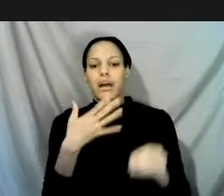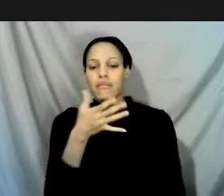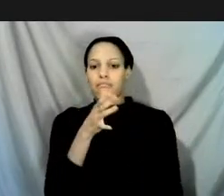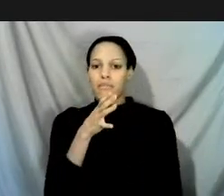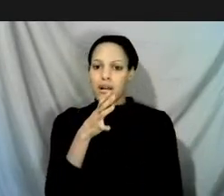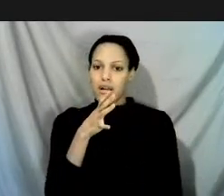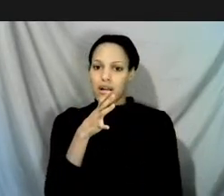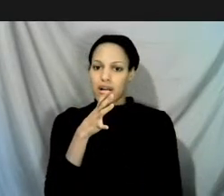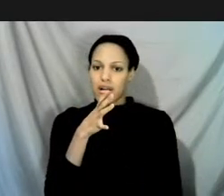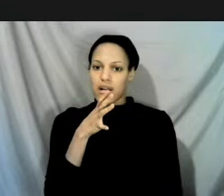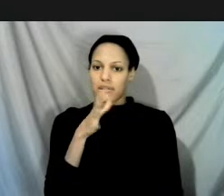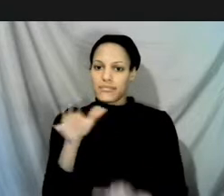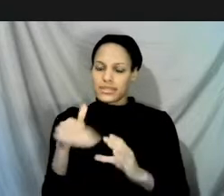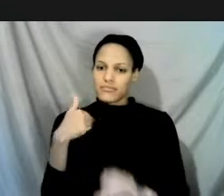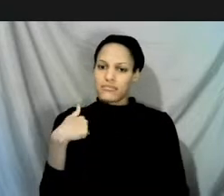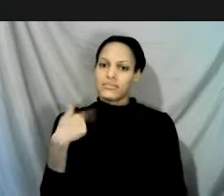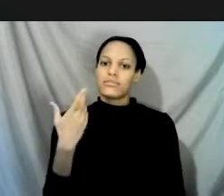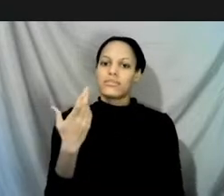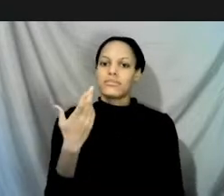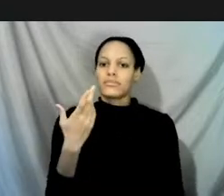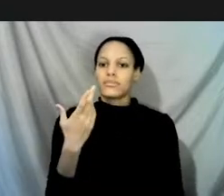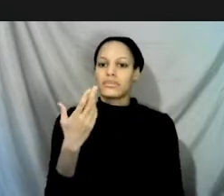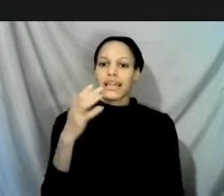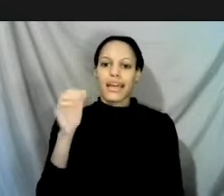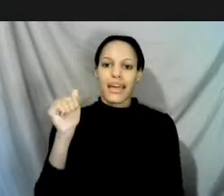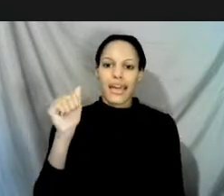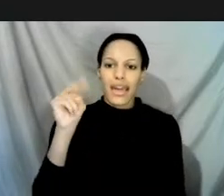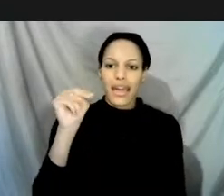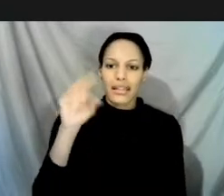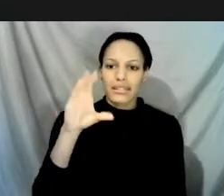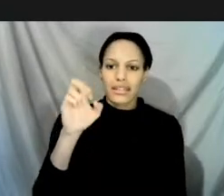she did this, she did an ancestry